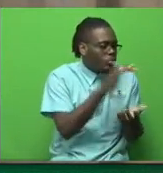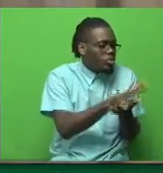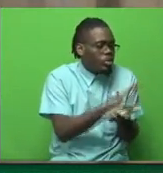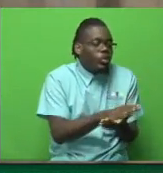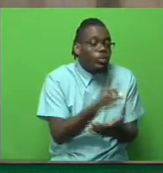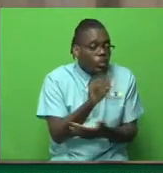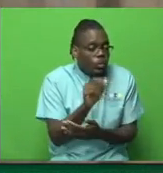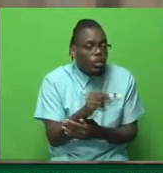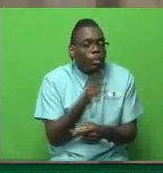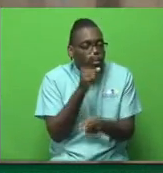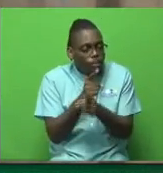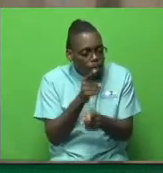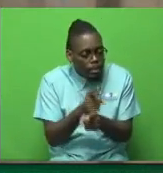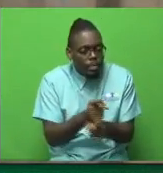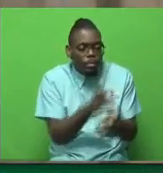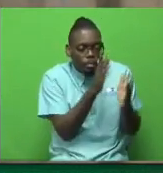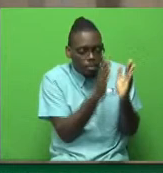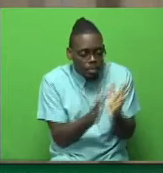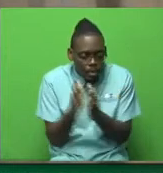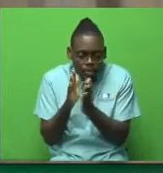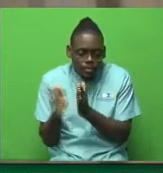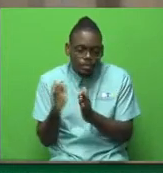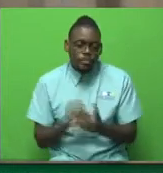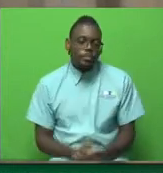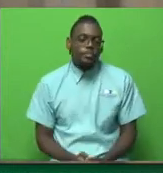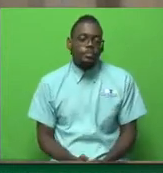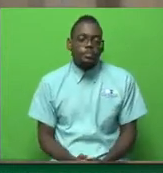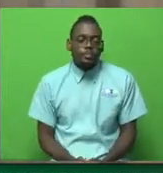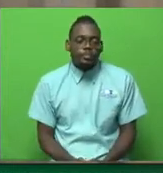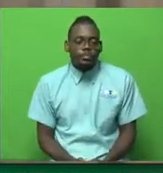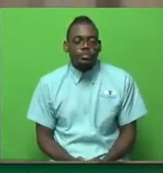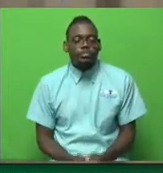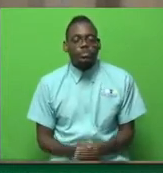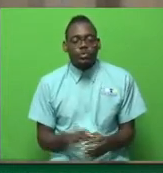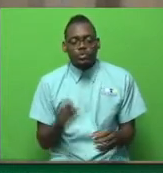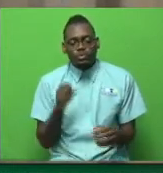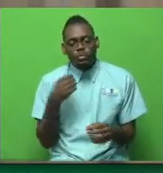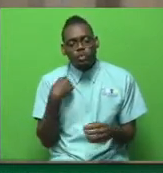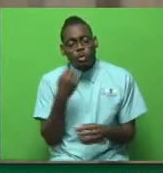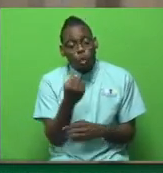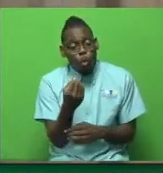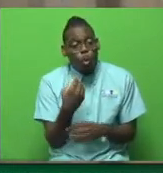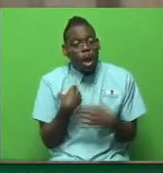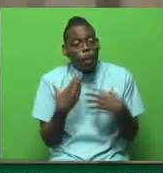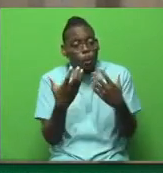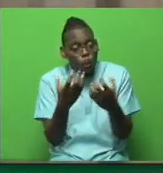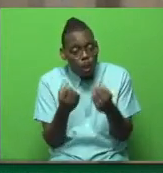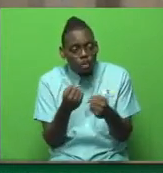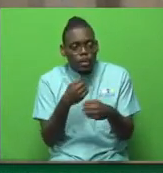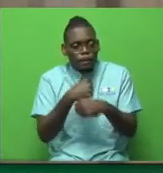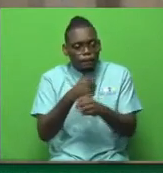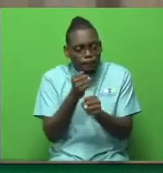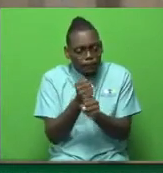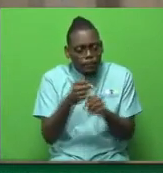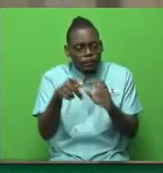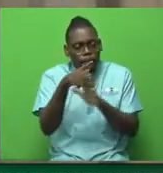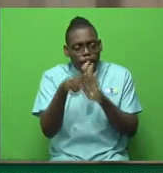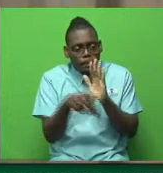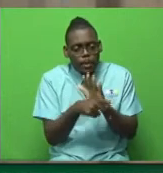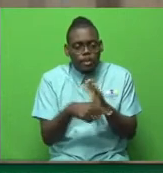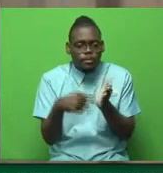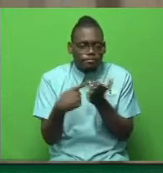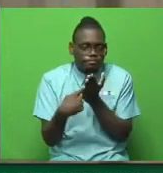for data driven policy it includes things like Community consultations for my area I know